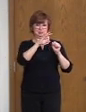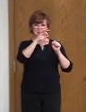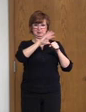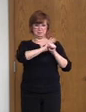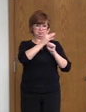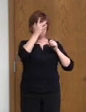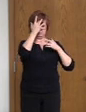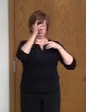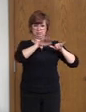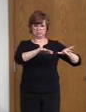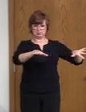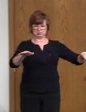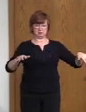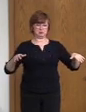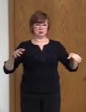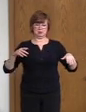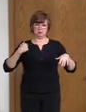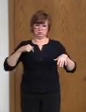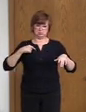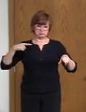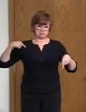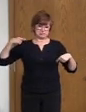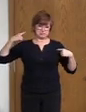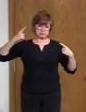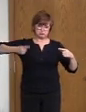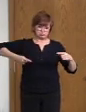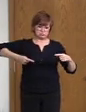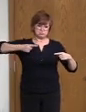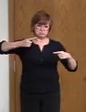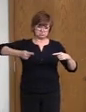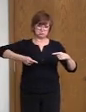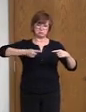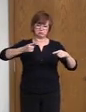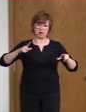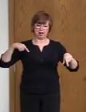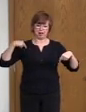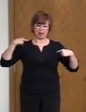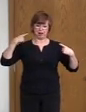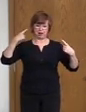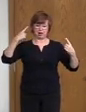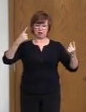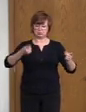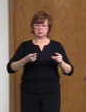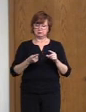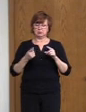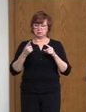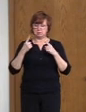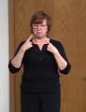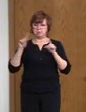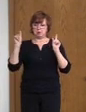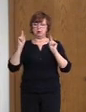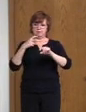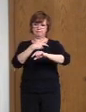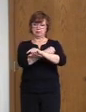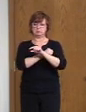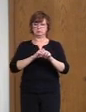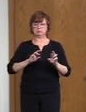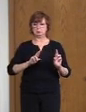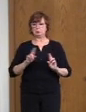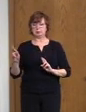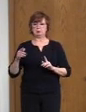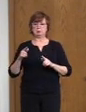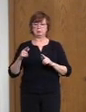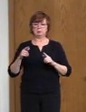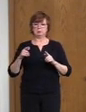virus. This is how life will get back to normal once we have delivered a safe and effective vaccine to a significant